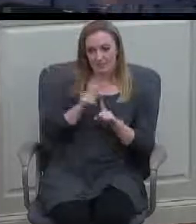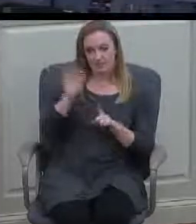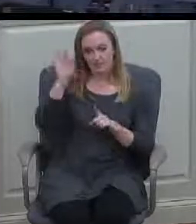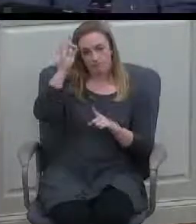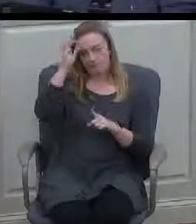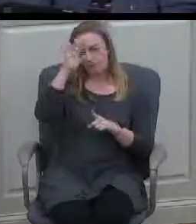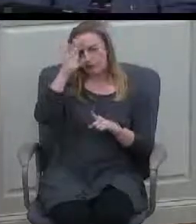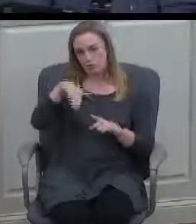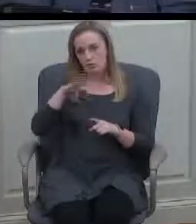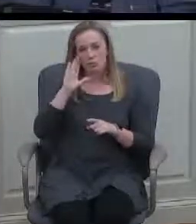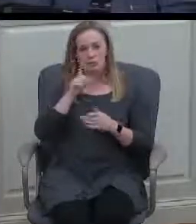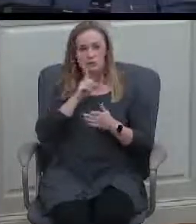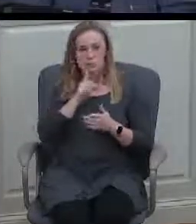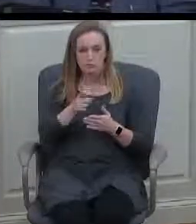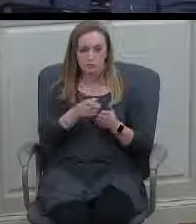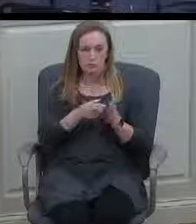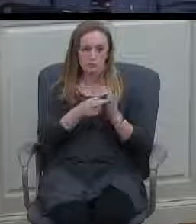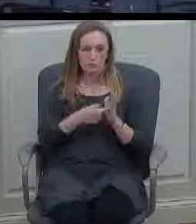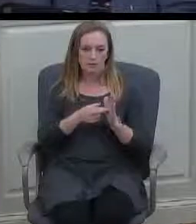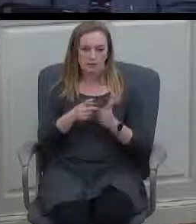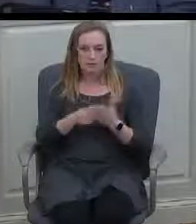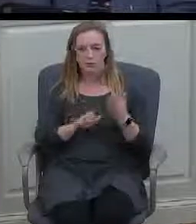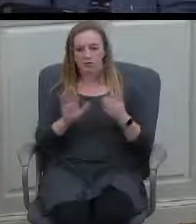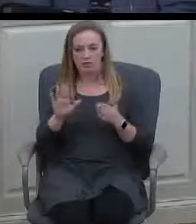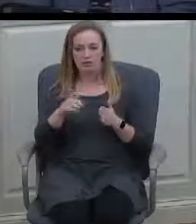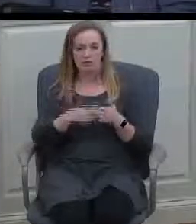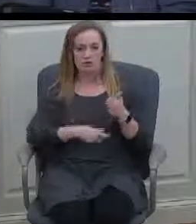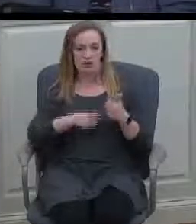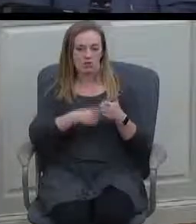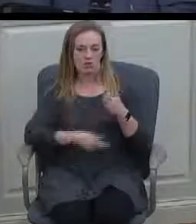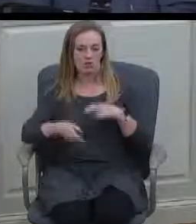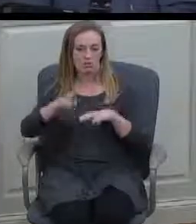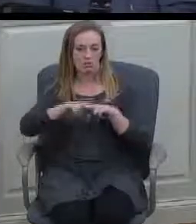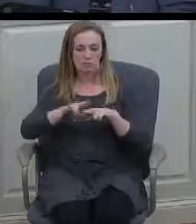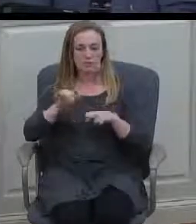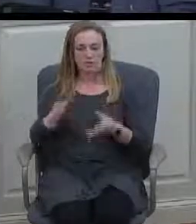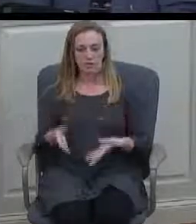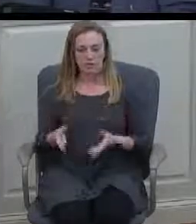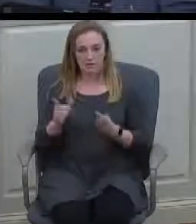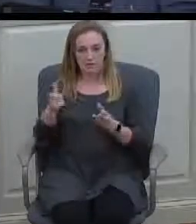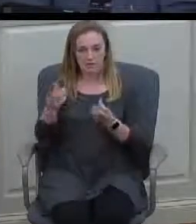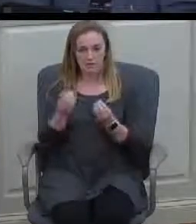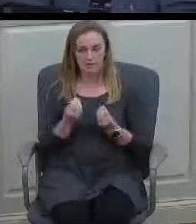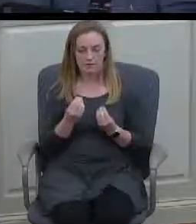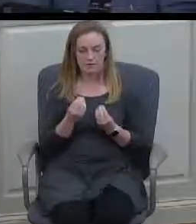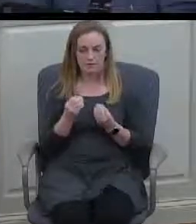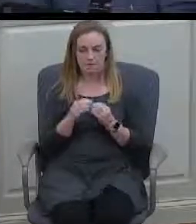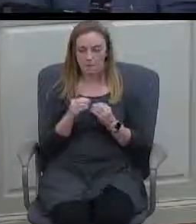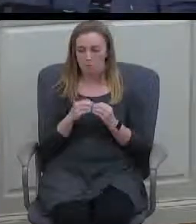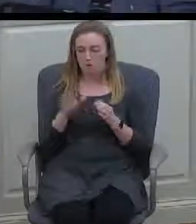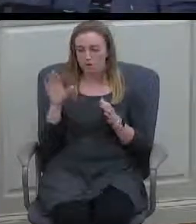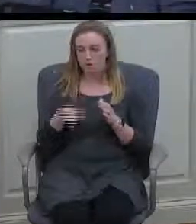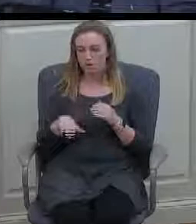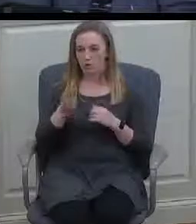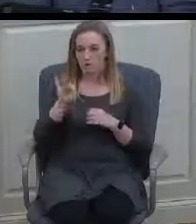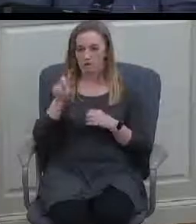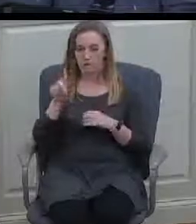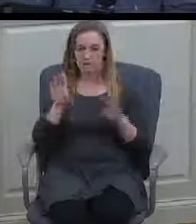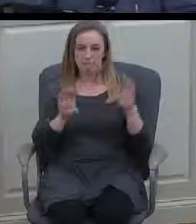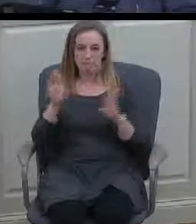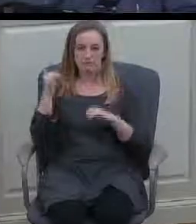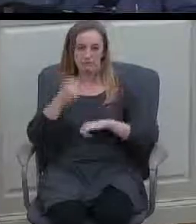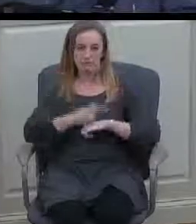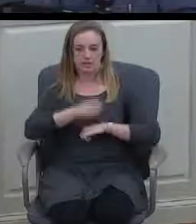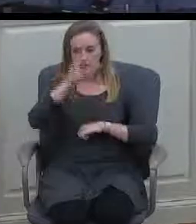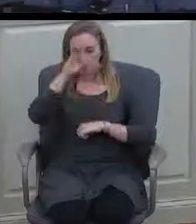a true representation of what their costs have increased. So that enabled them to give us a lower bid today, so that they know that they're going to get a